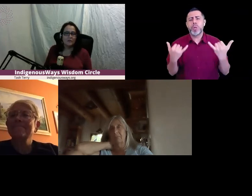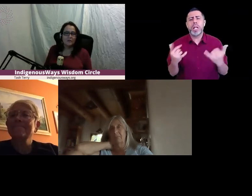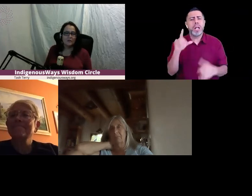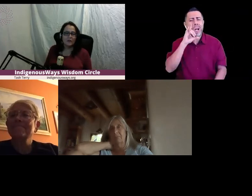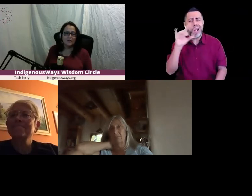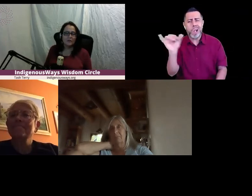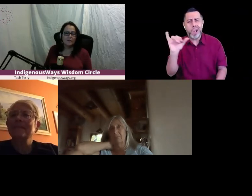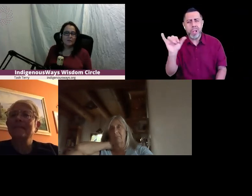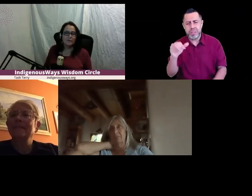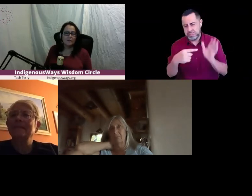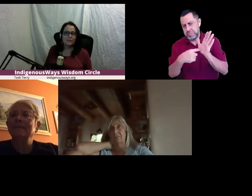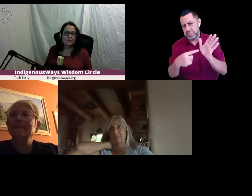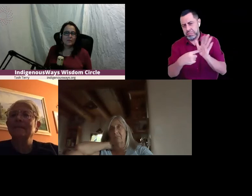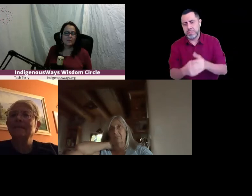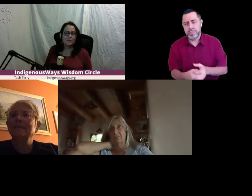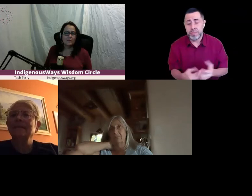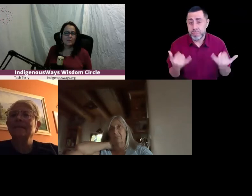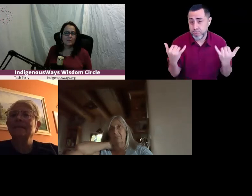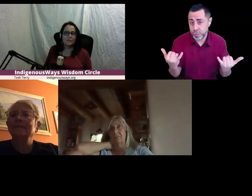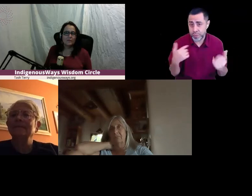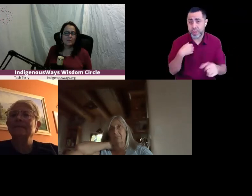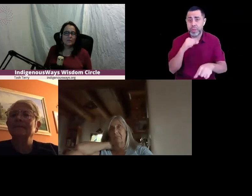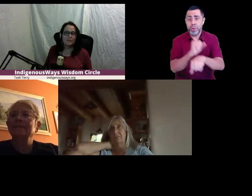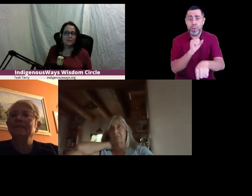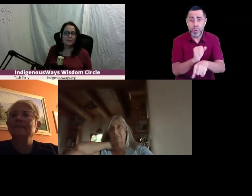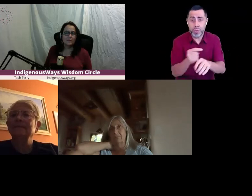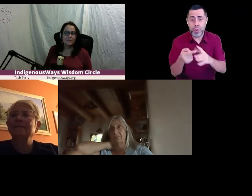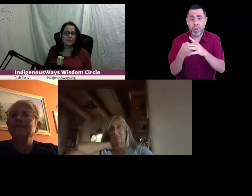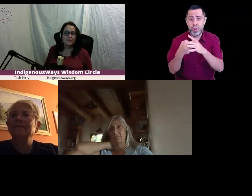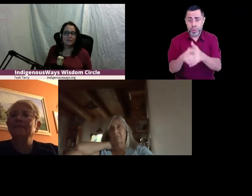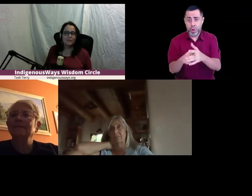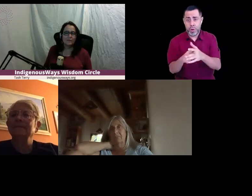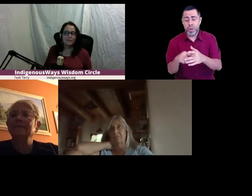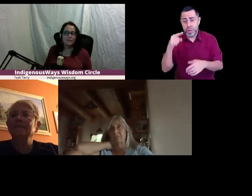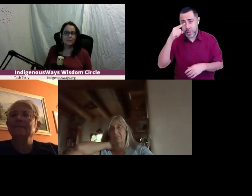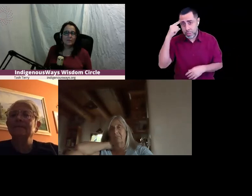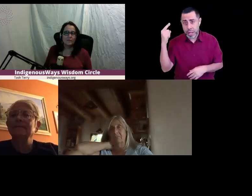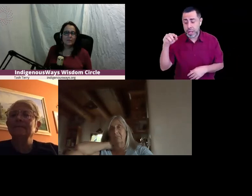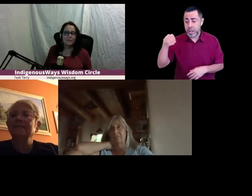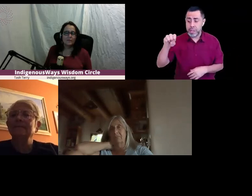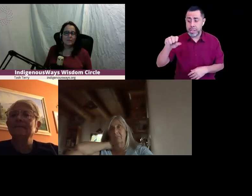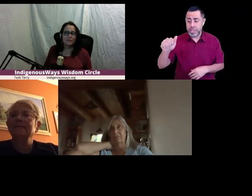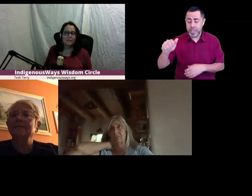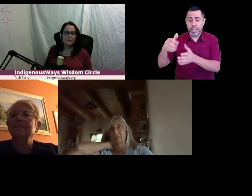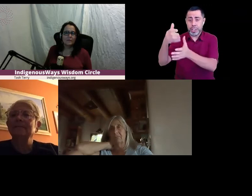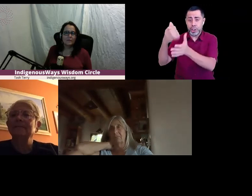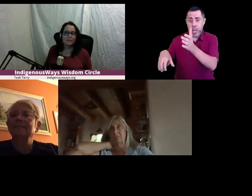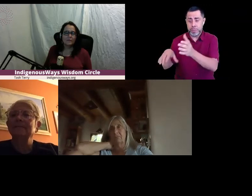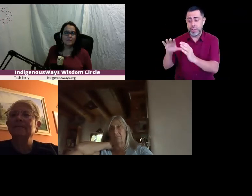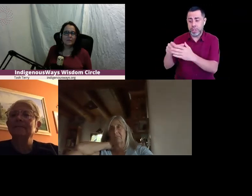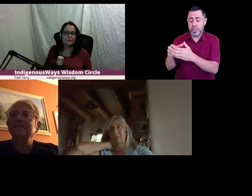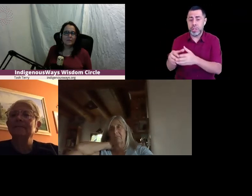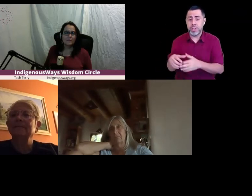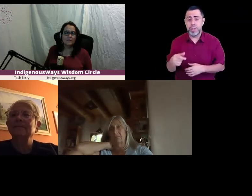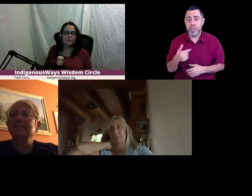Today, I started my day from Black Mesa chapter. I told Tasha, I'm